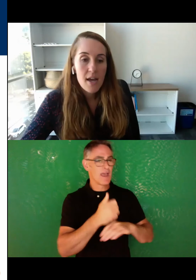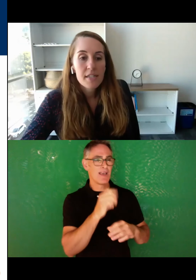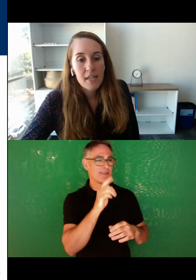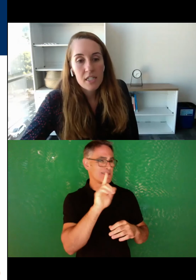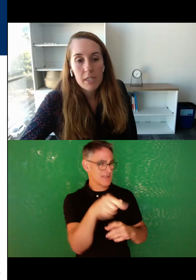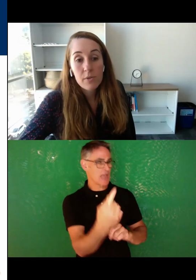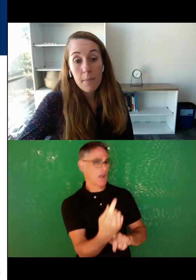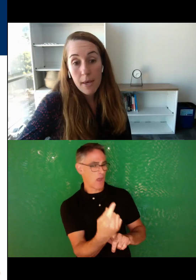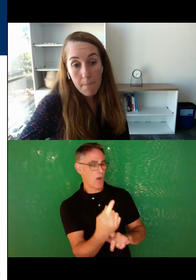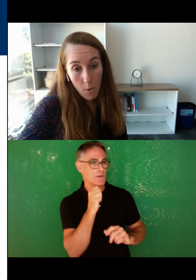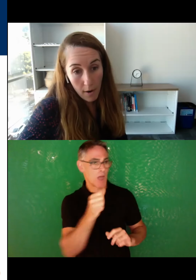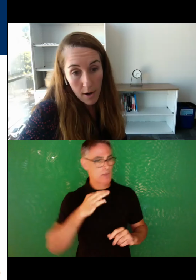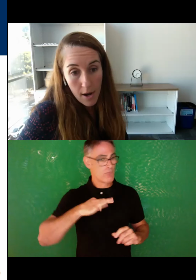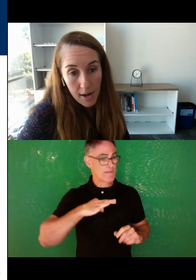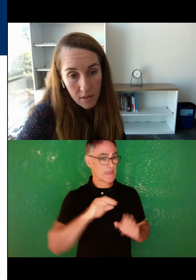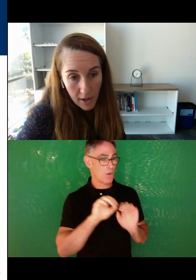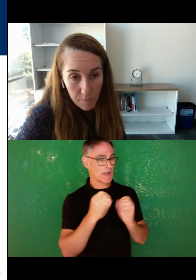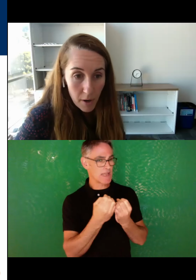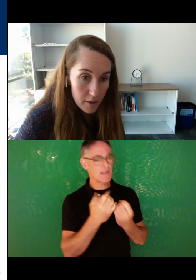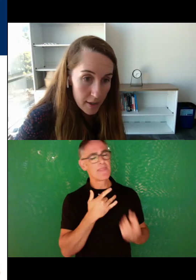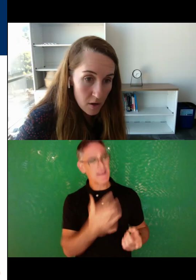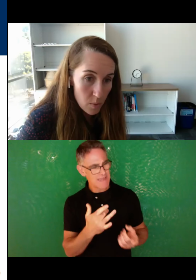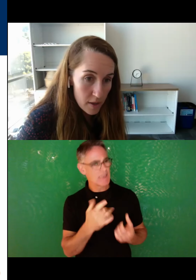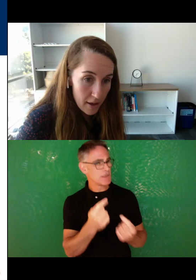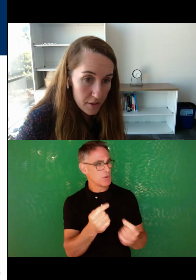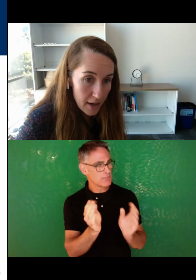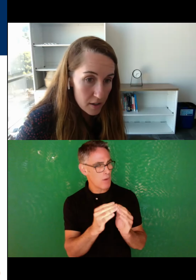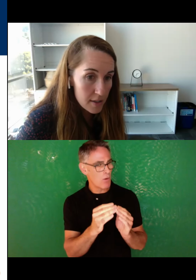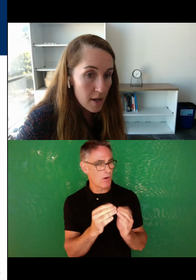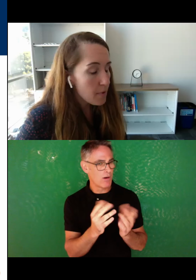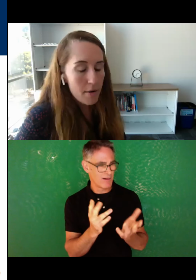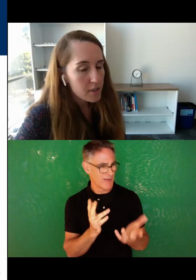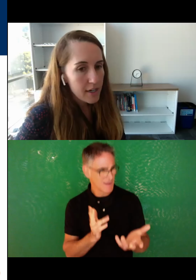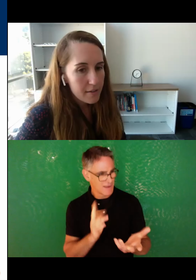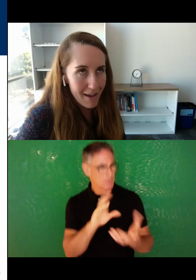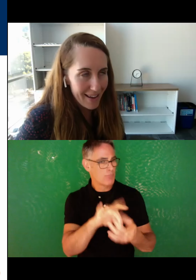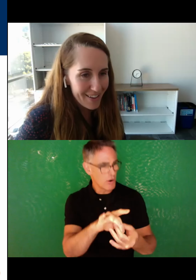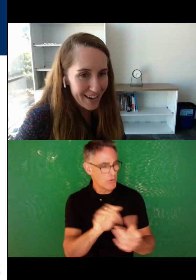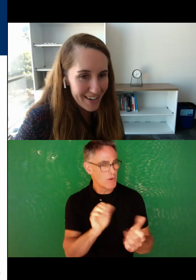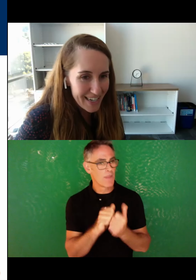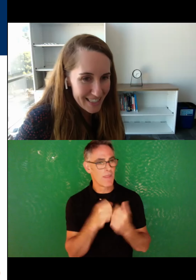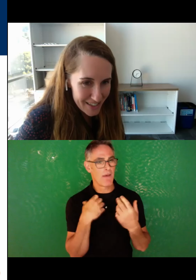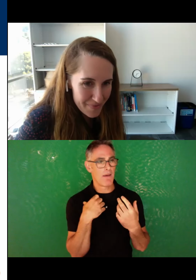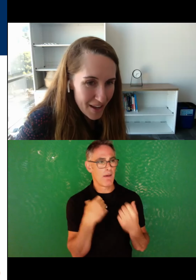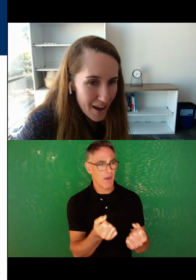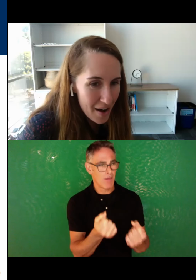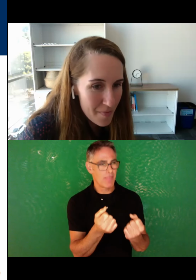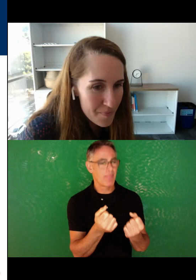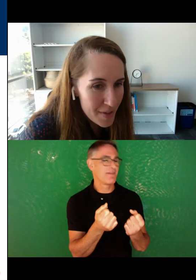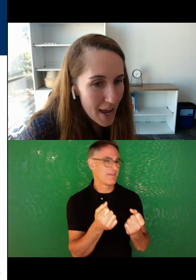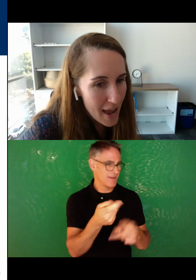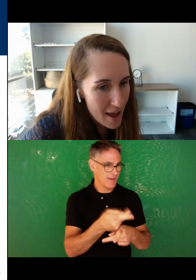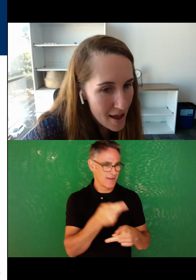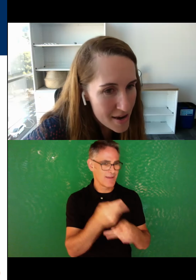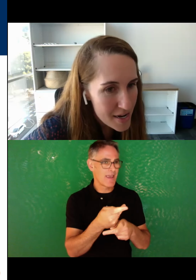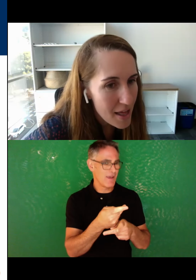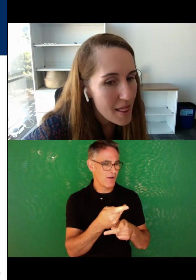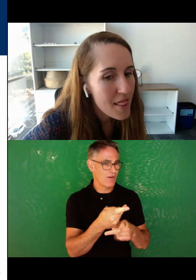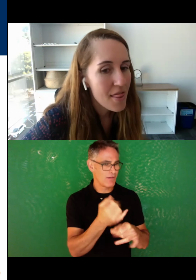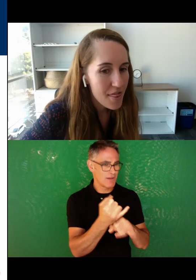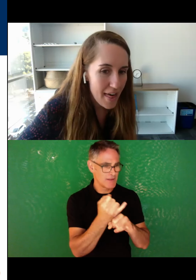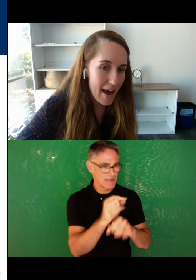organizations tend to be doing a bit more in the way of partnering with healthcare entities.